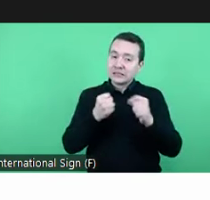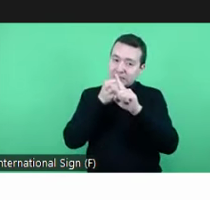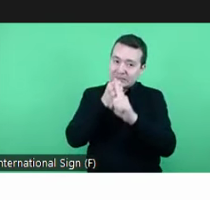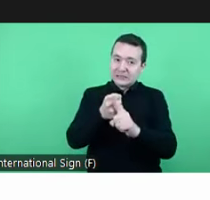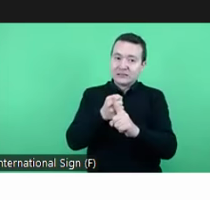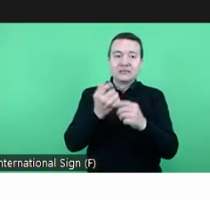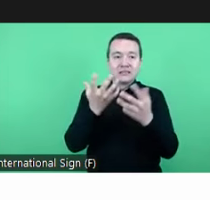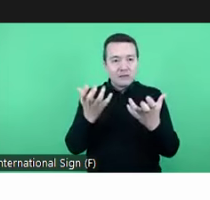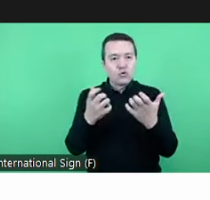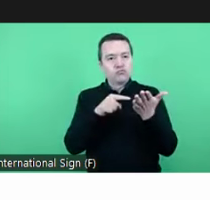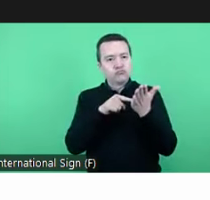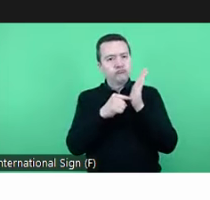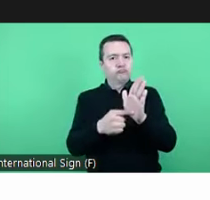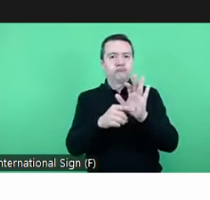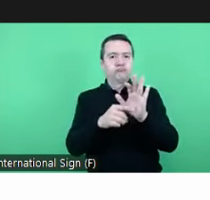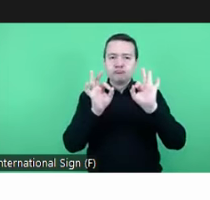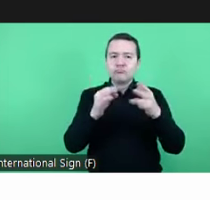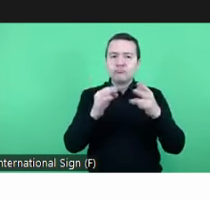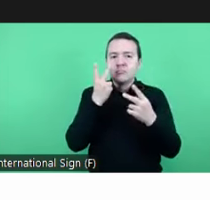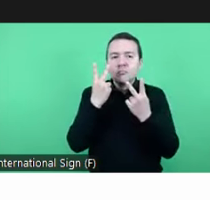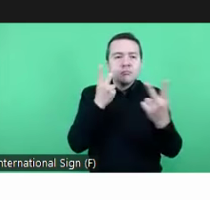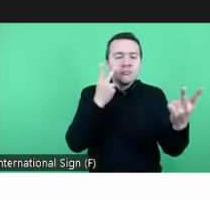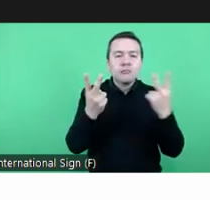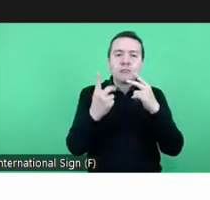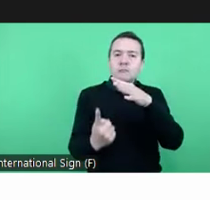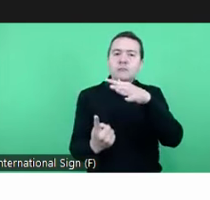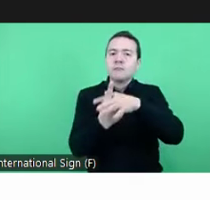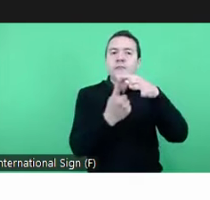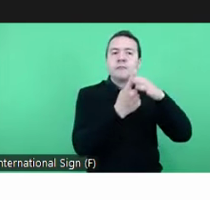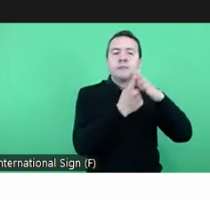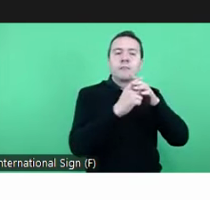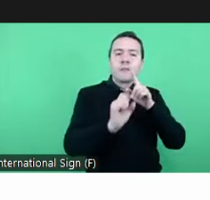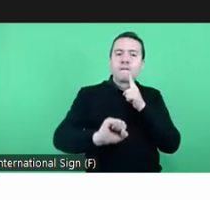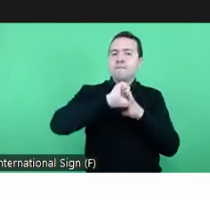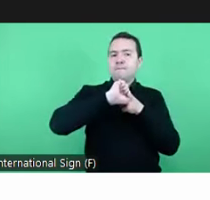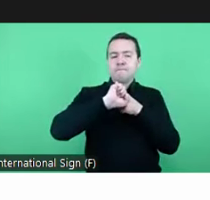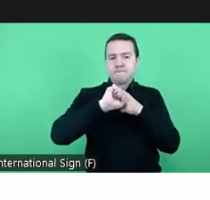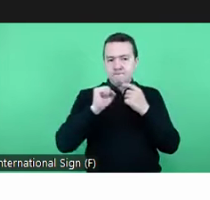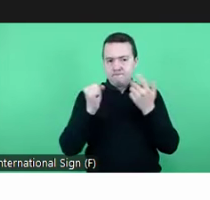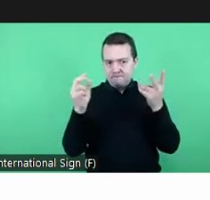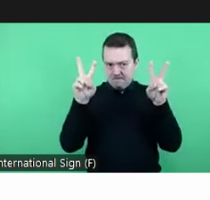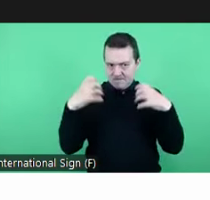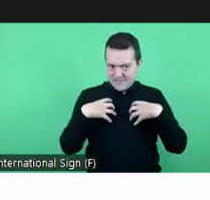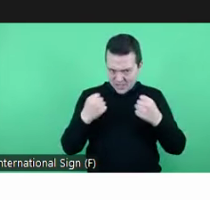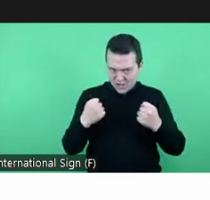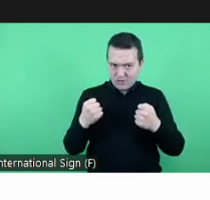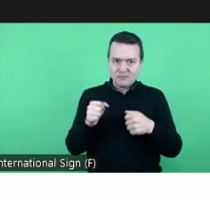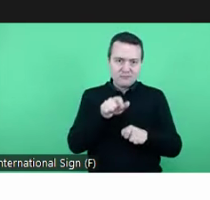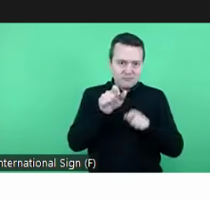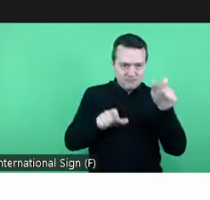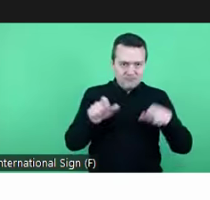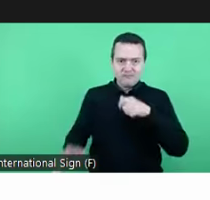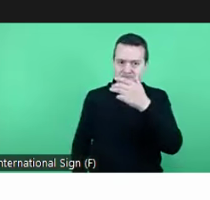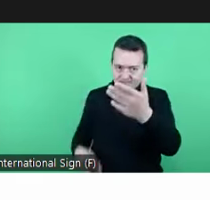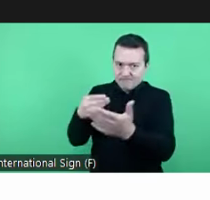we wanted to leave some challenges with you for the healthcare system in terms of out-of-pocket